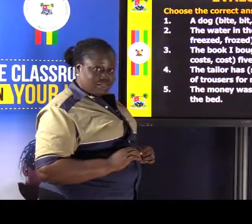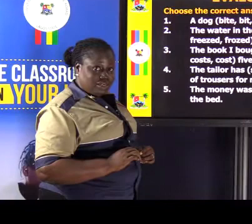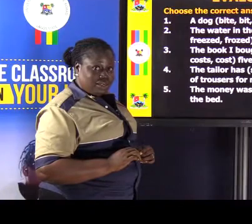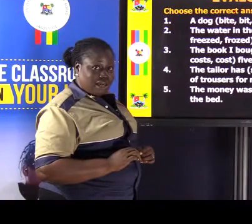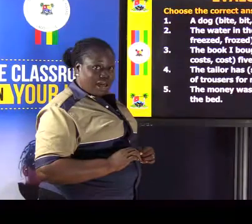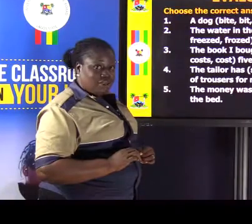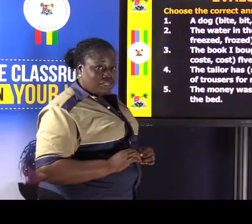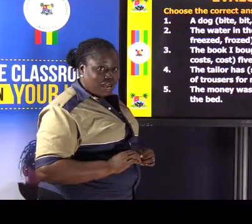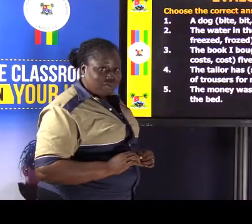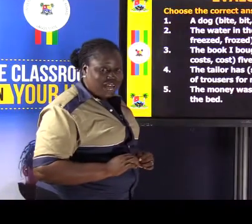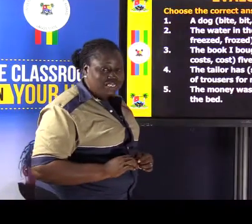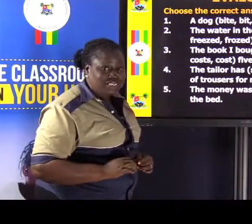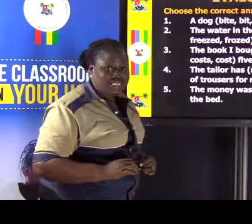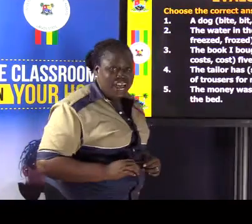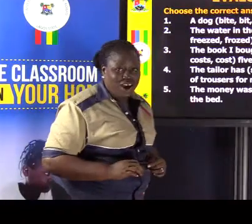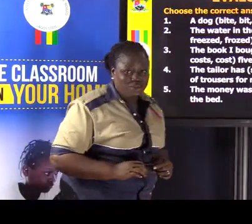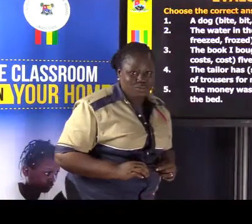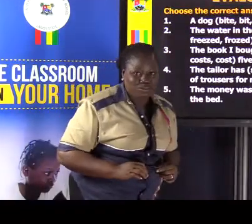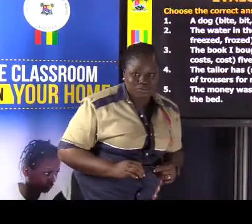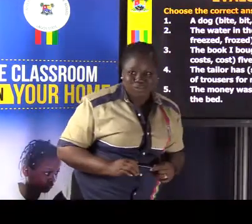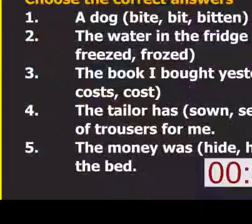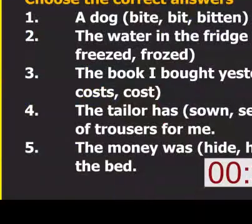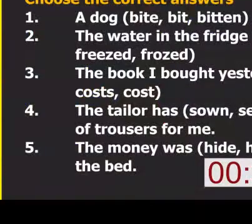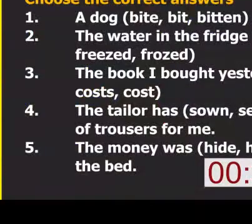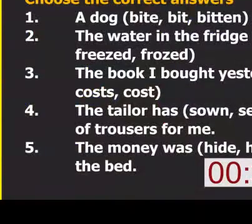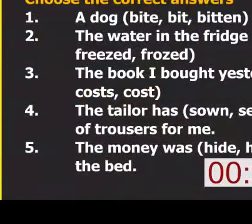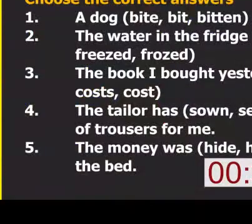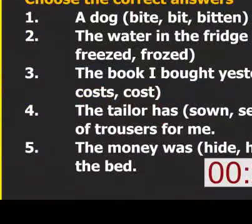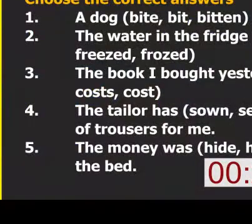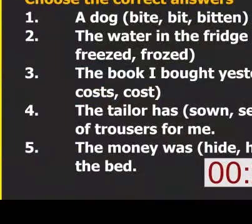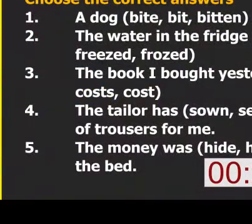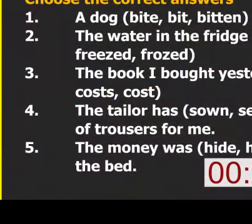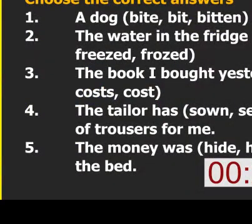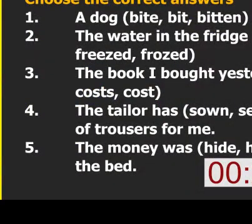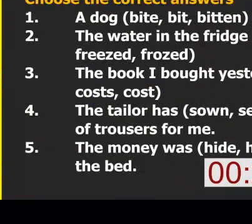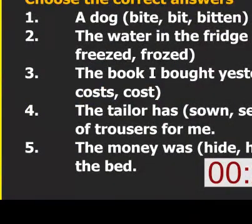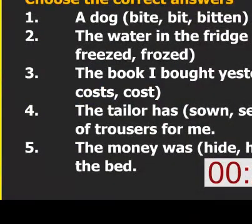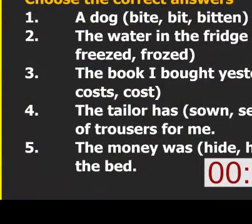answers, and your time starts now.